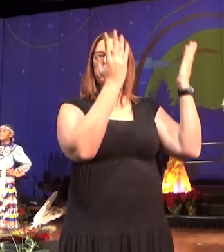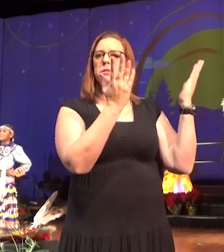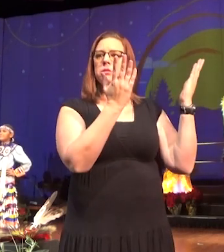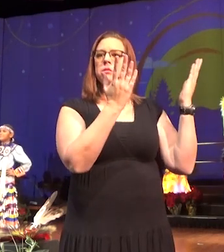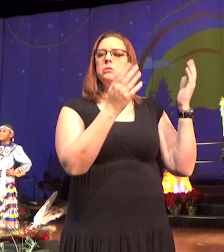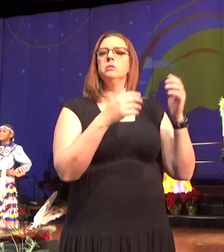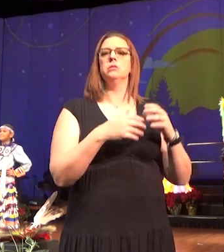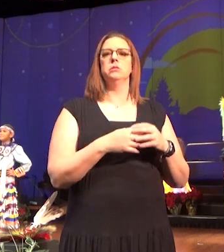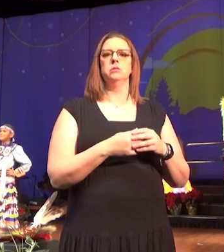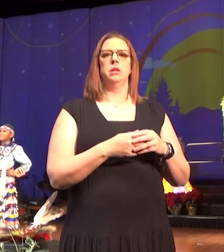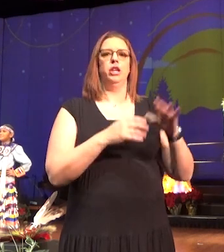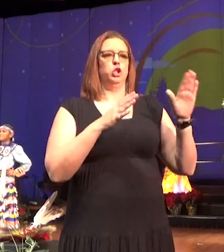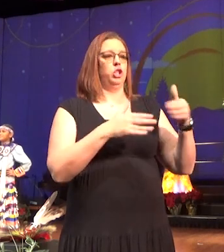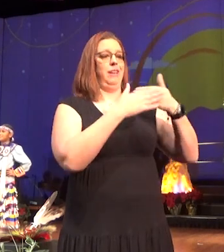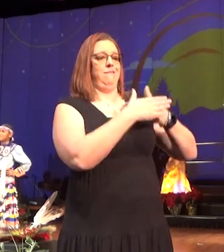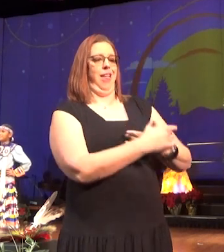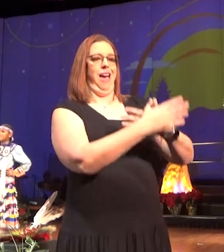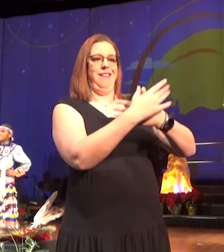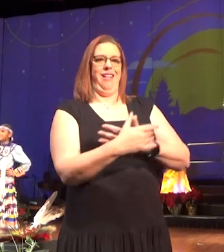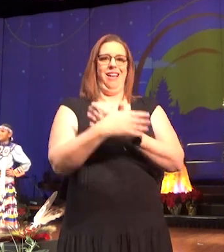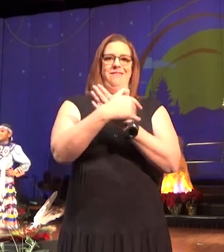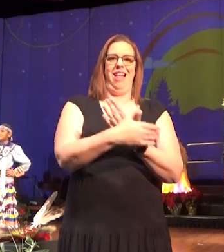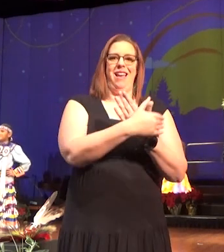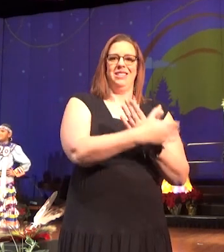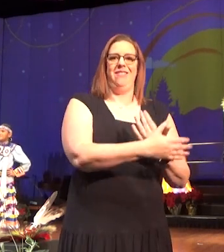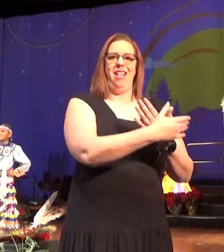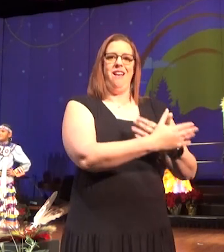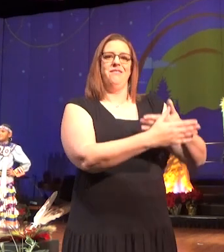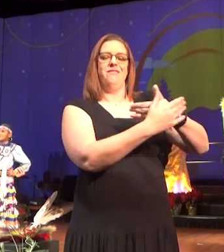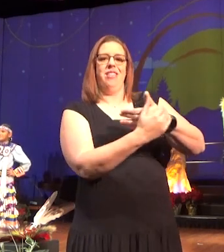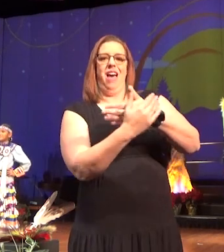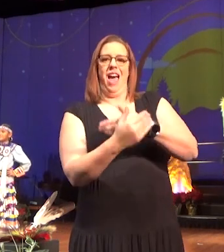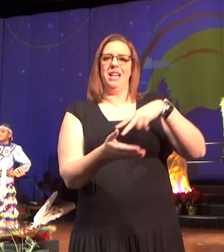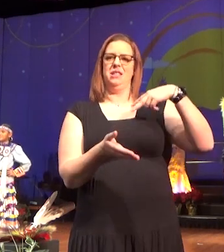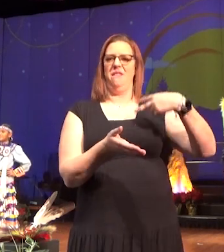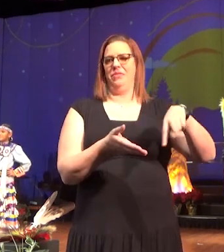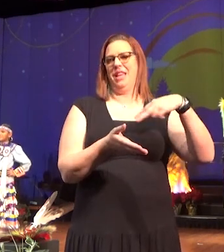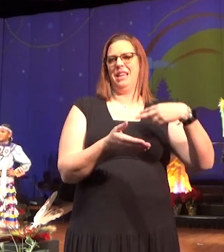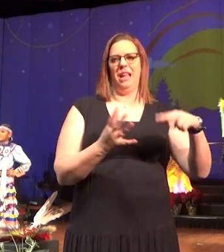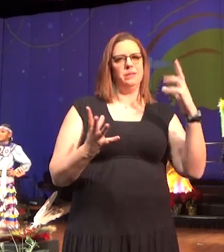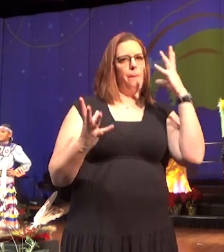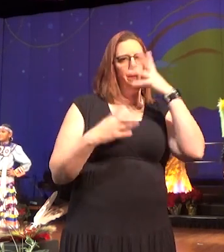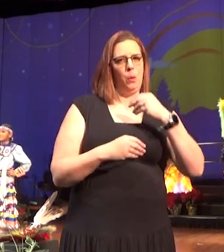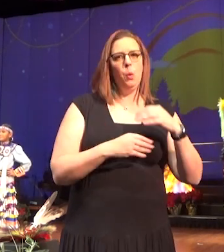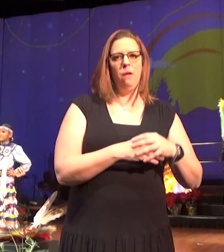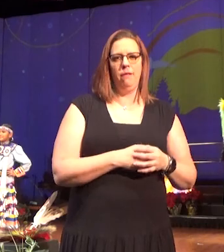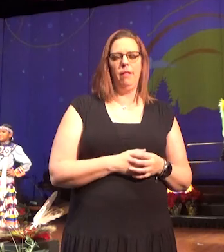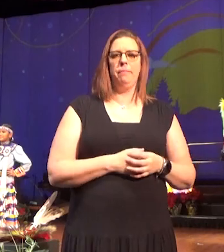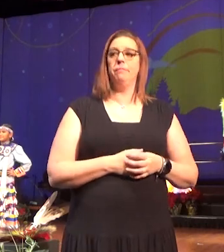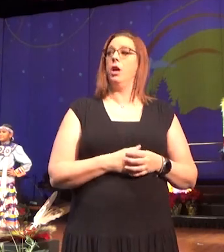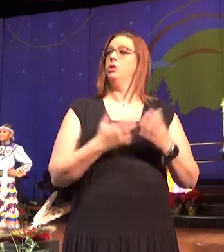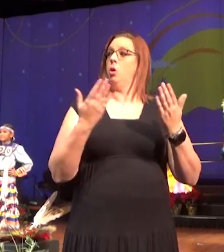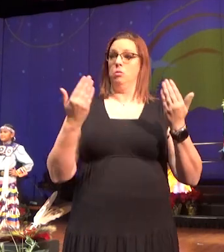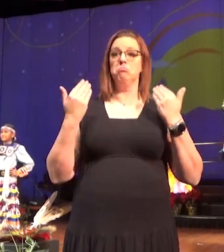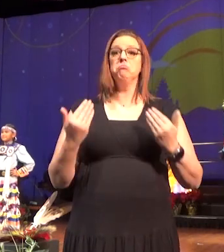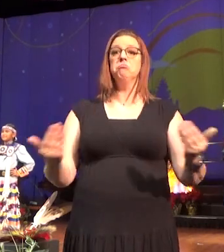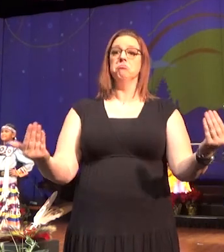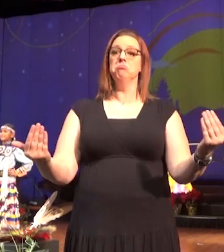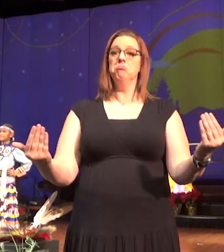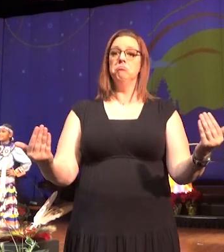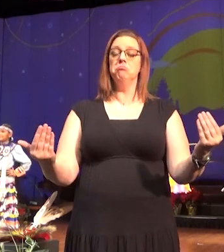she flies around in the beauty of her dance called the butterfly. So with that, we go